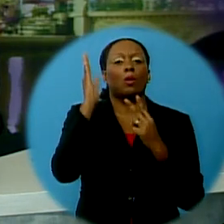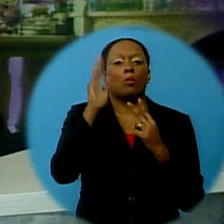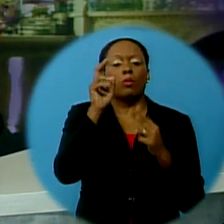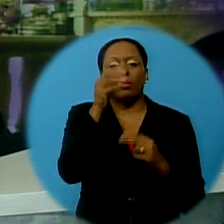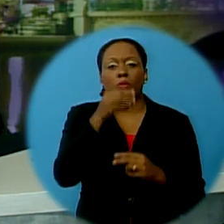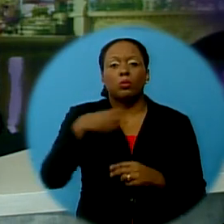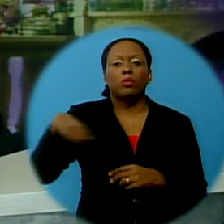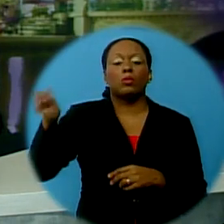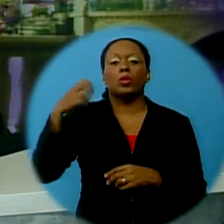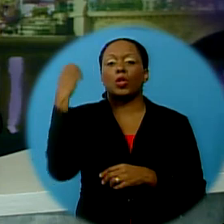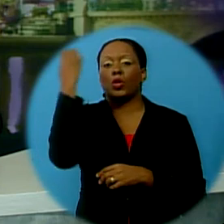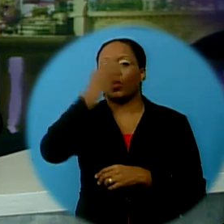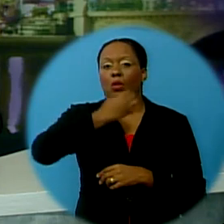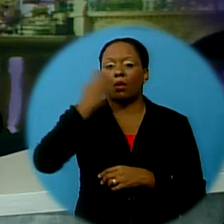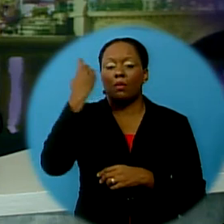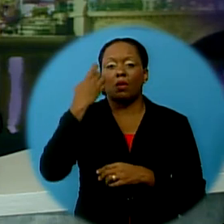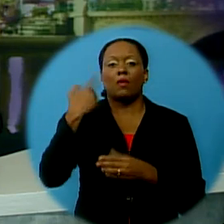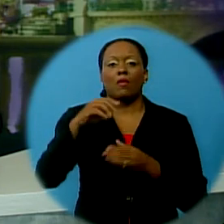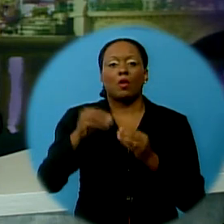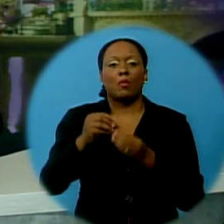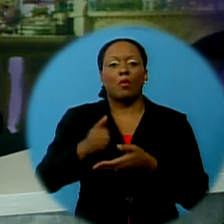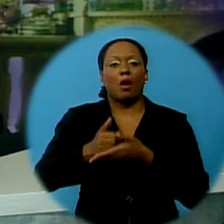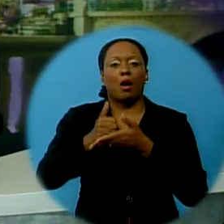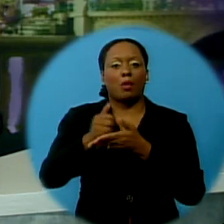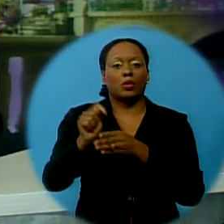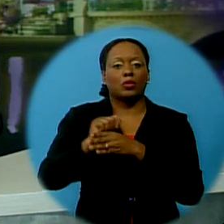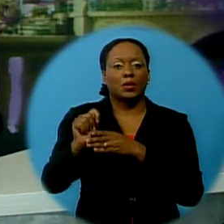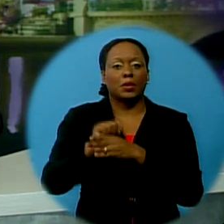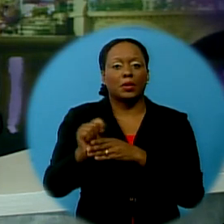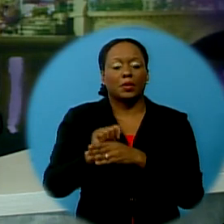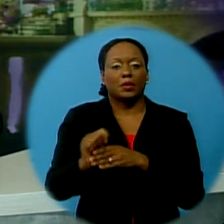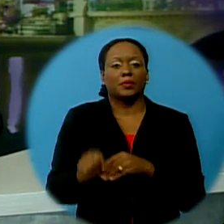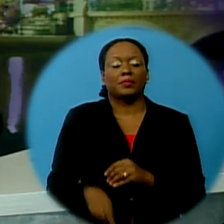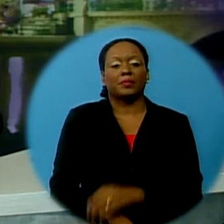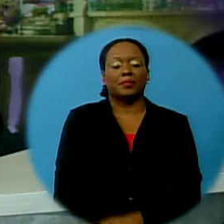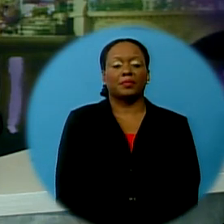Barbados looking to help develop the young players.